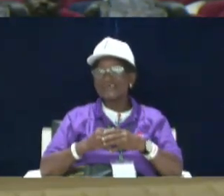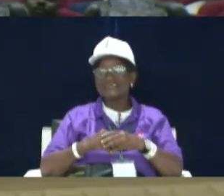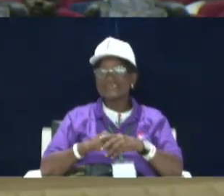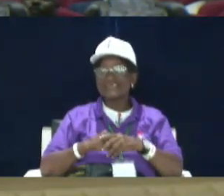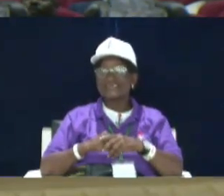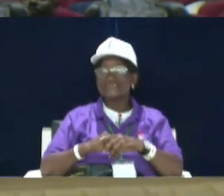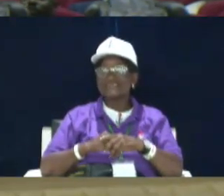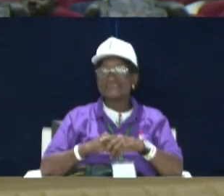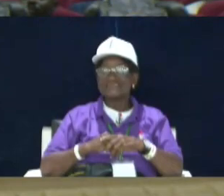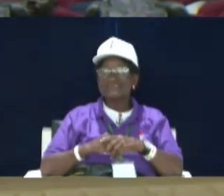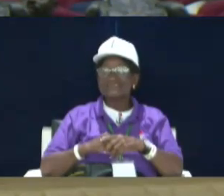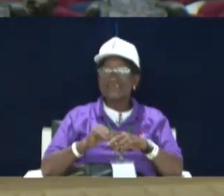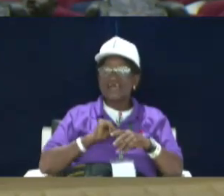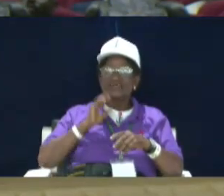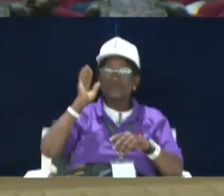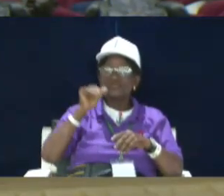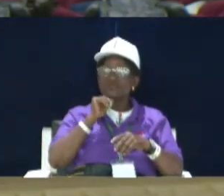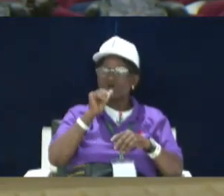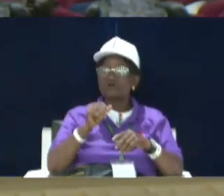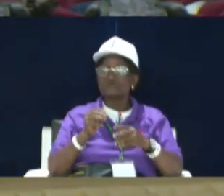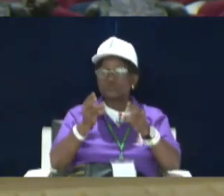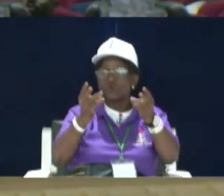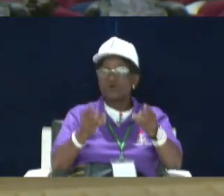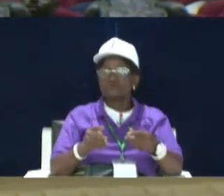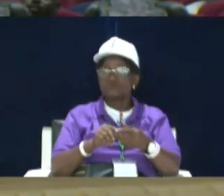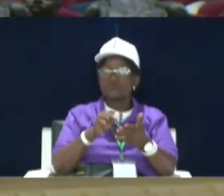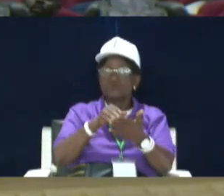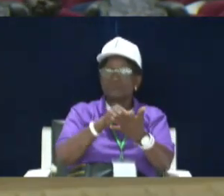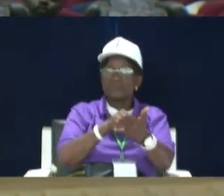I would not want to mention